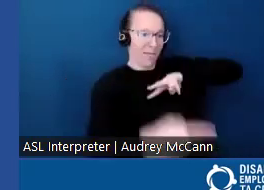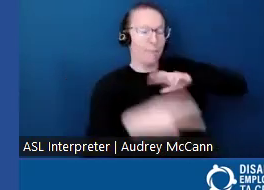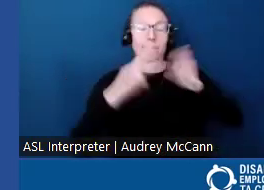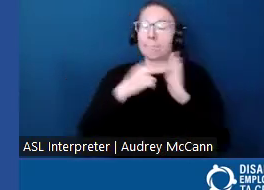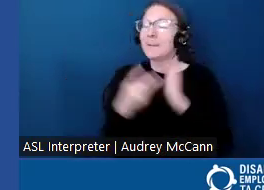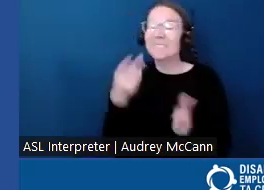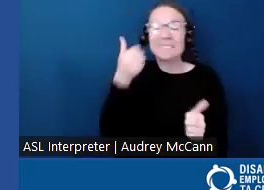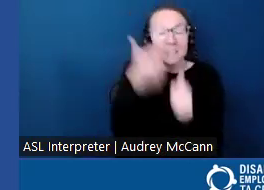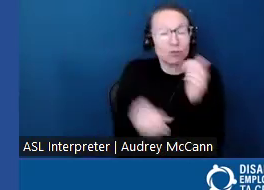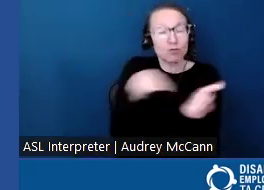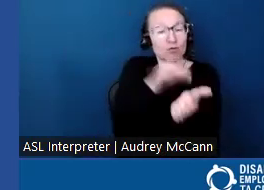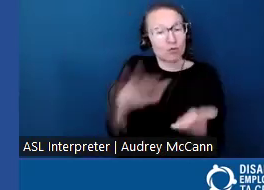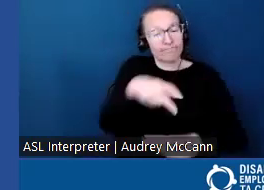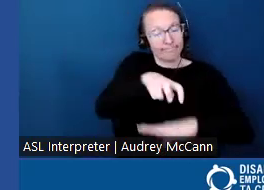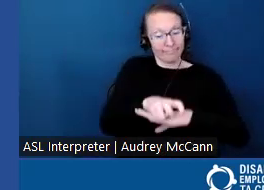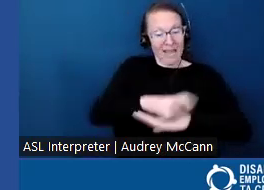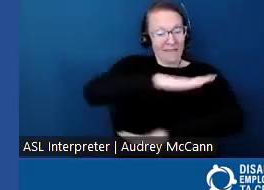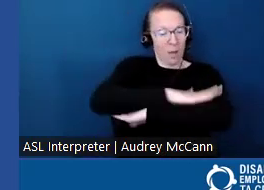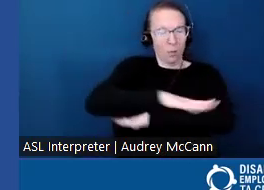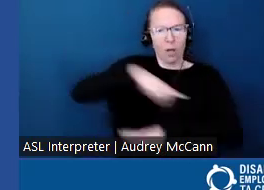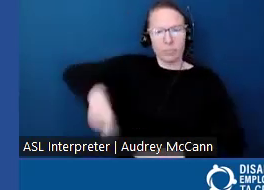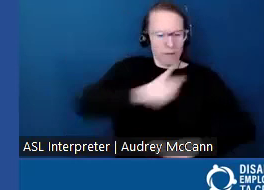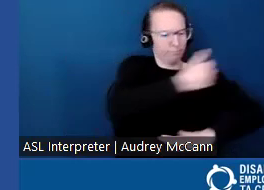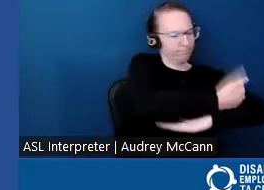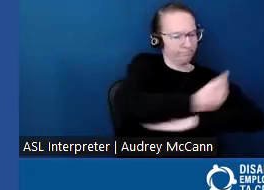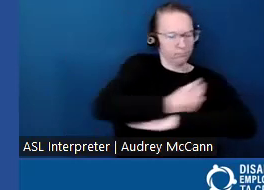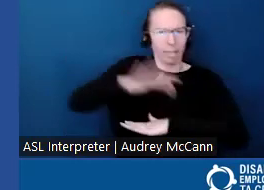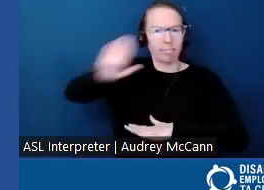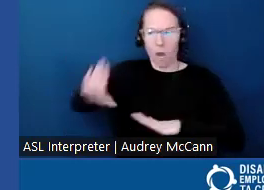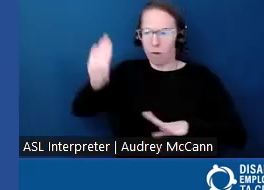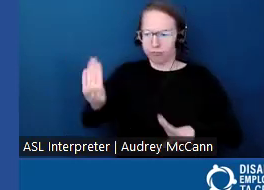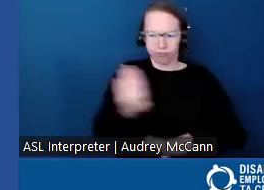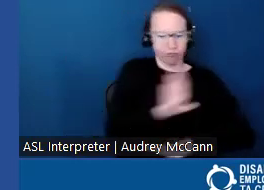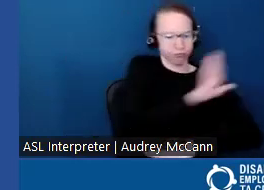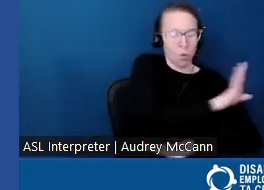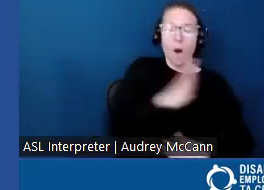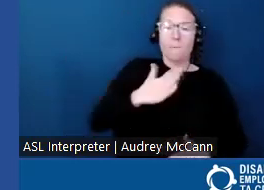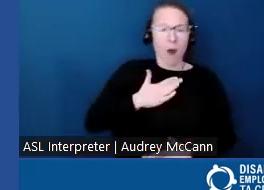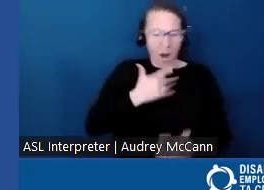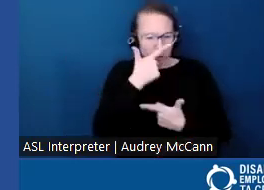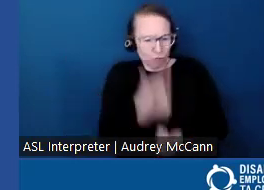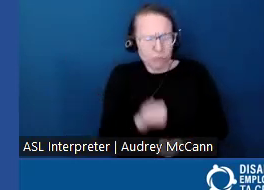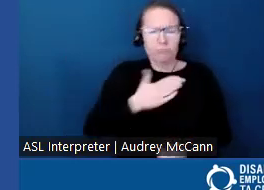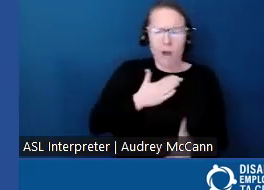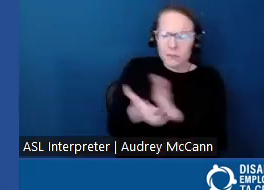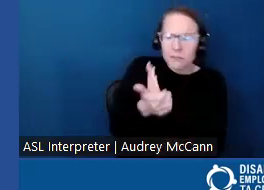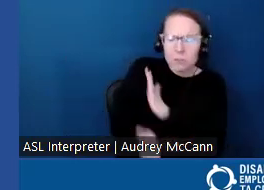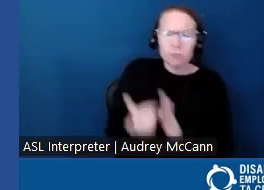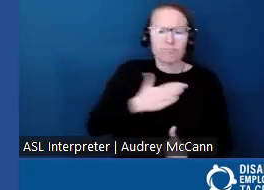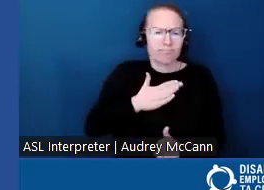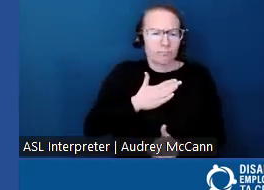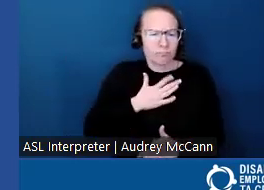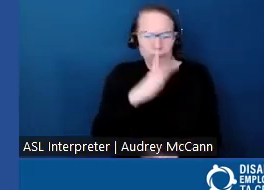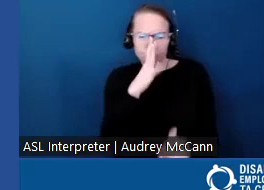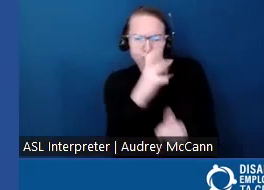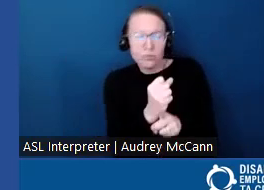table and they were able to set up their display that included information about their interests, their likes, their skills, Some students